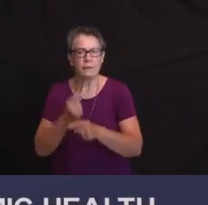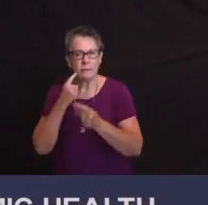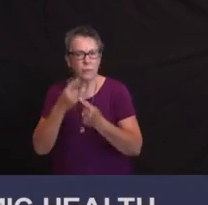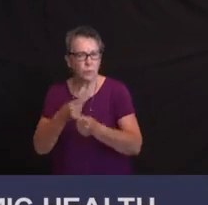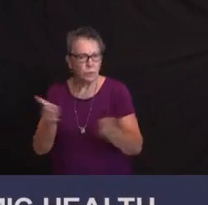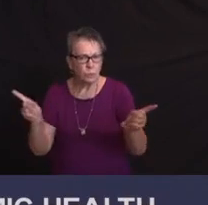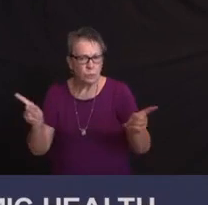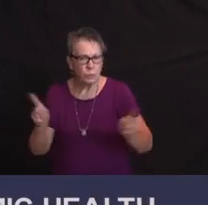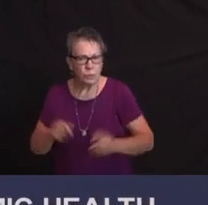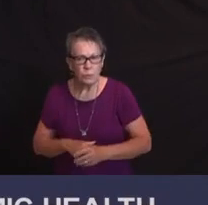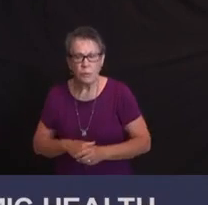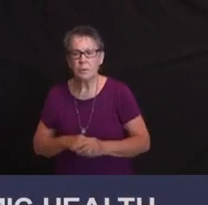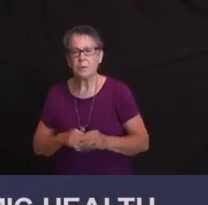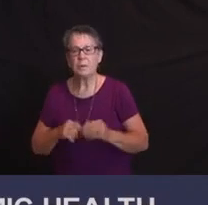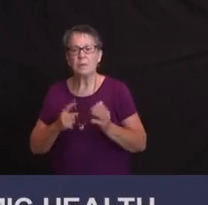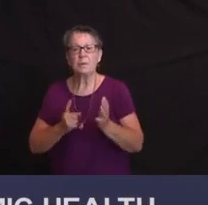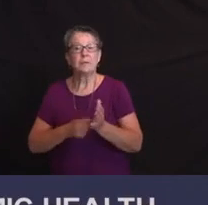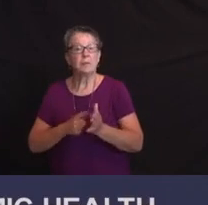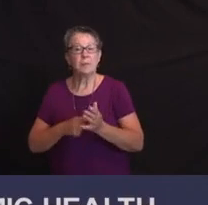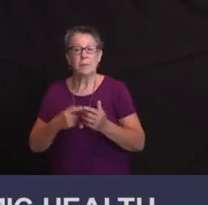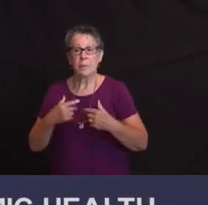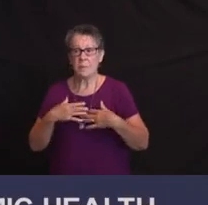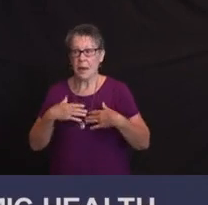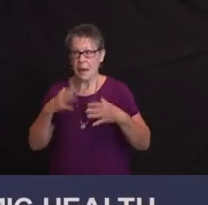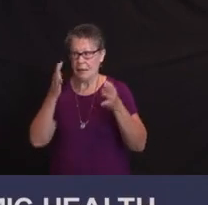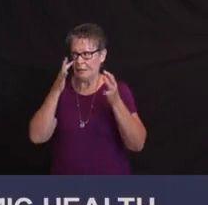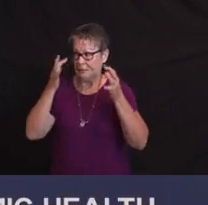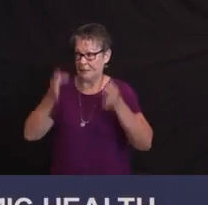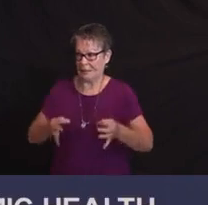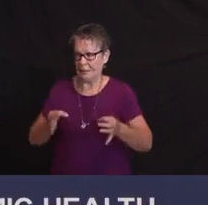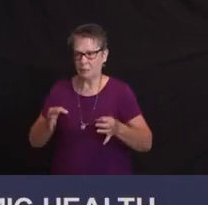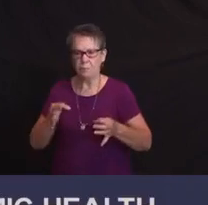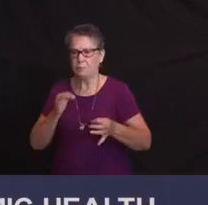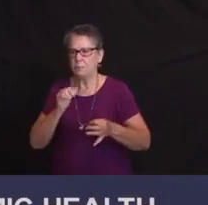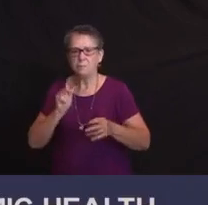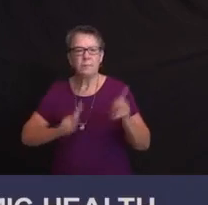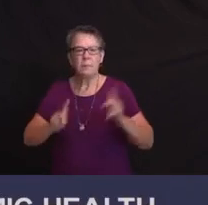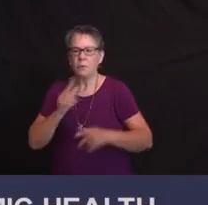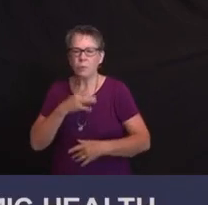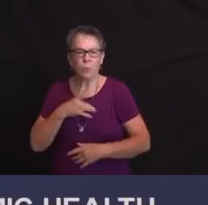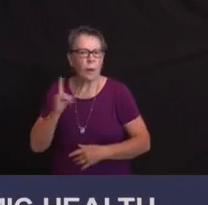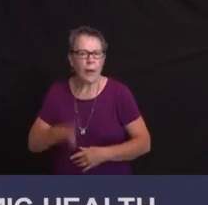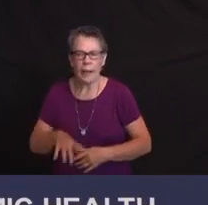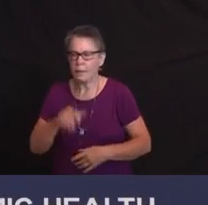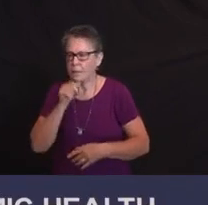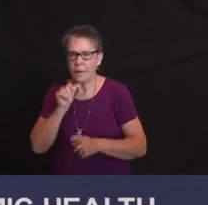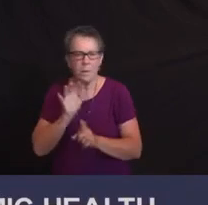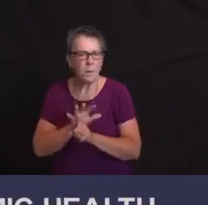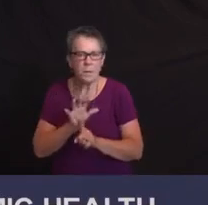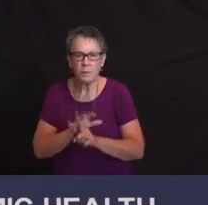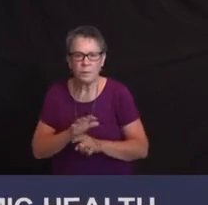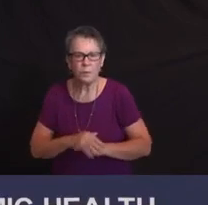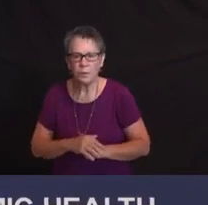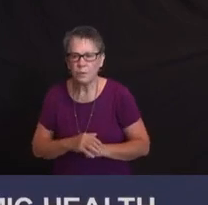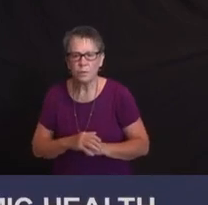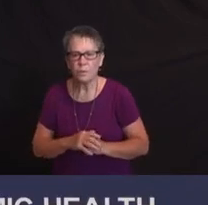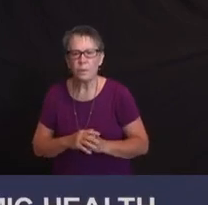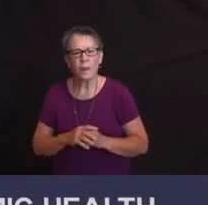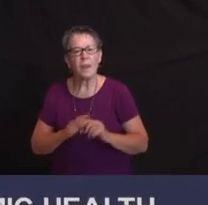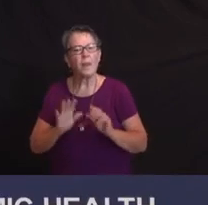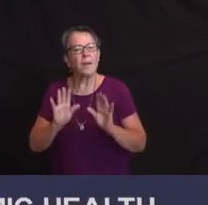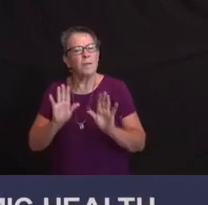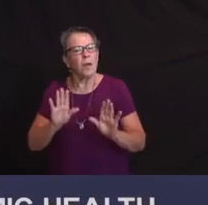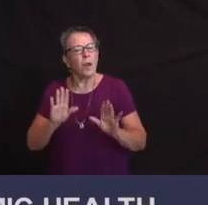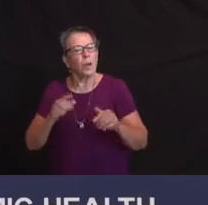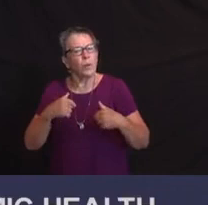unpopular, on science, fact, data. You all have joined us in that from day one. Please continue to do